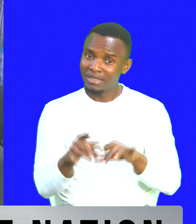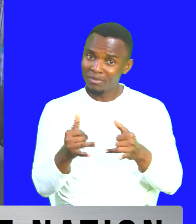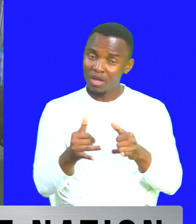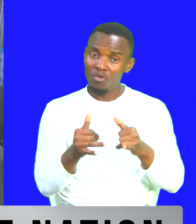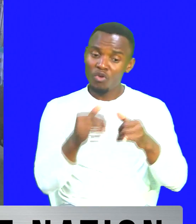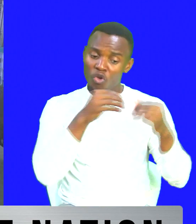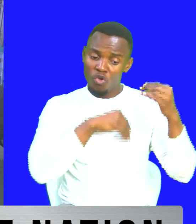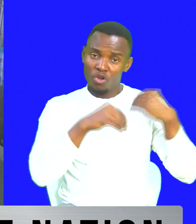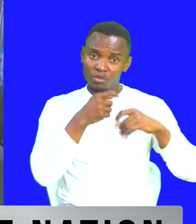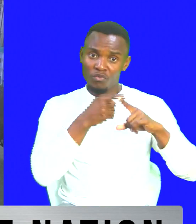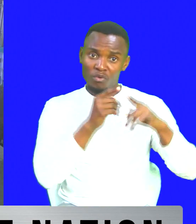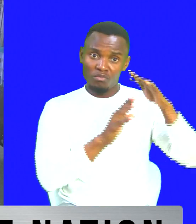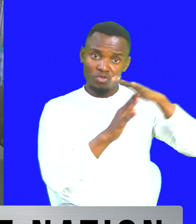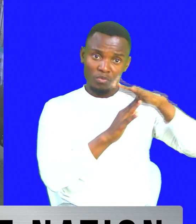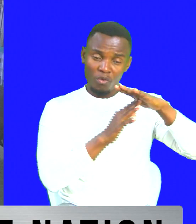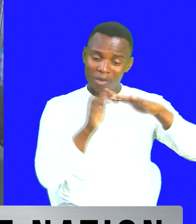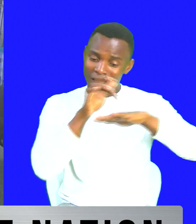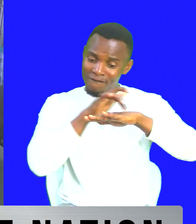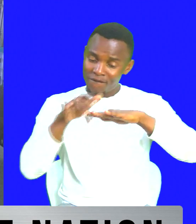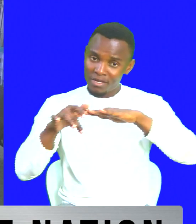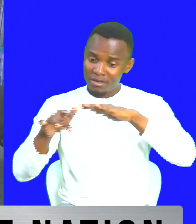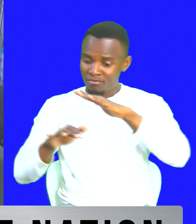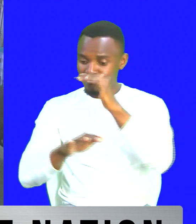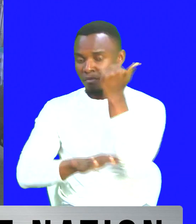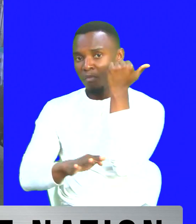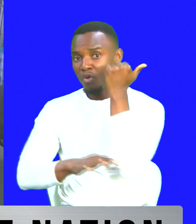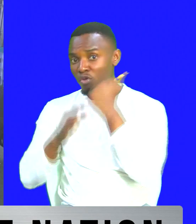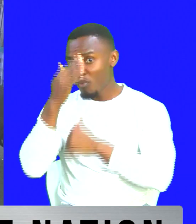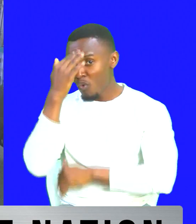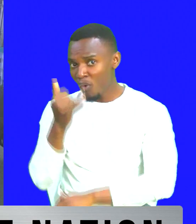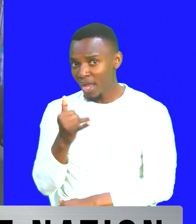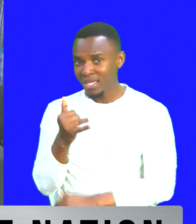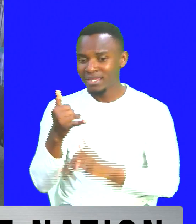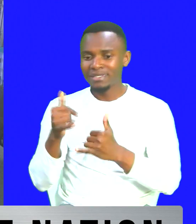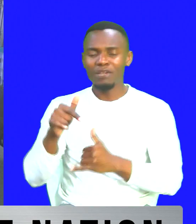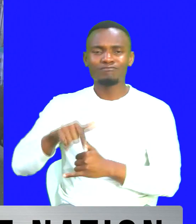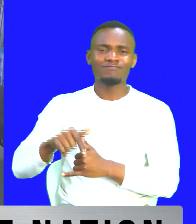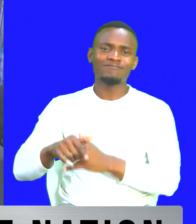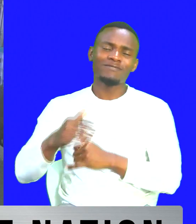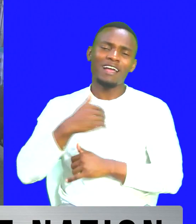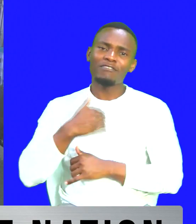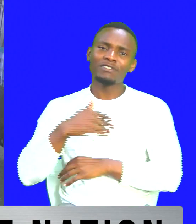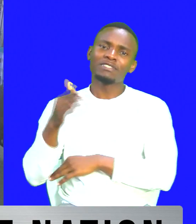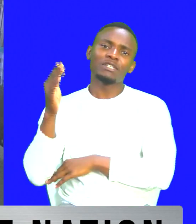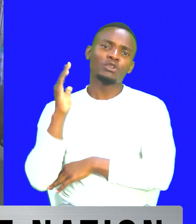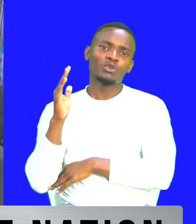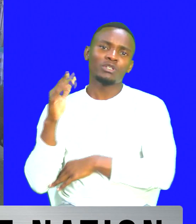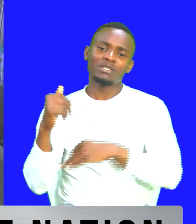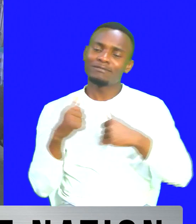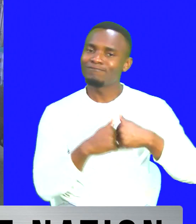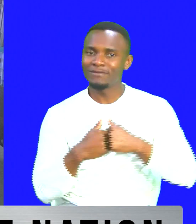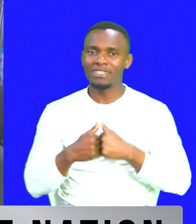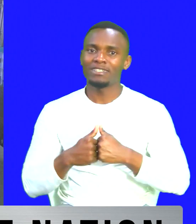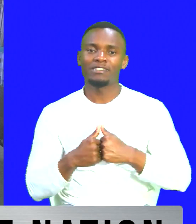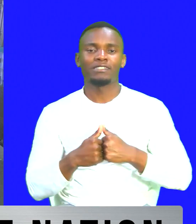juu in affect uko bottom vibaya sana, because it's bringing in insecurity up to our